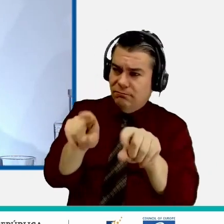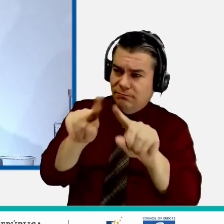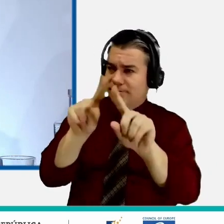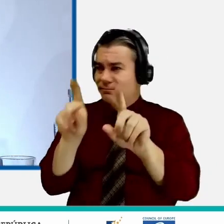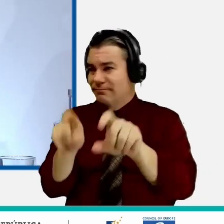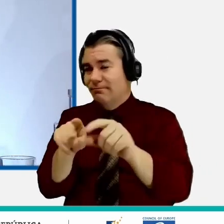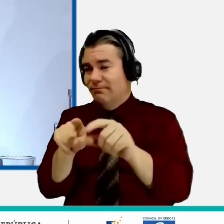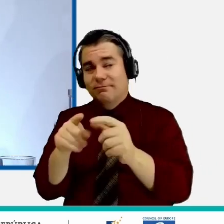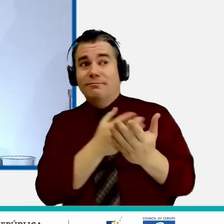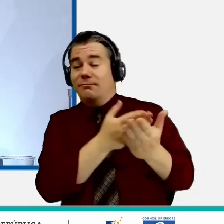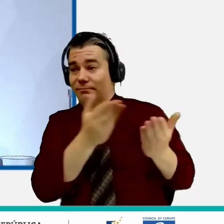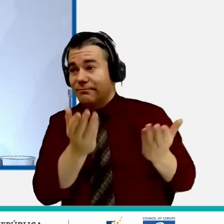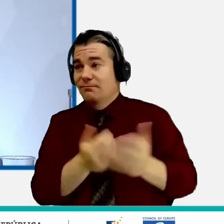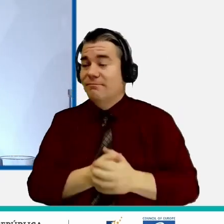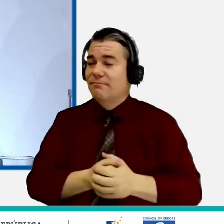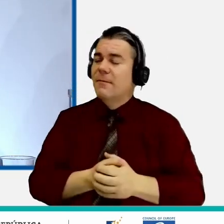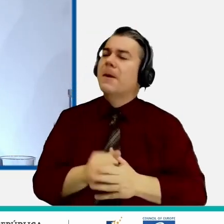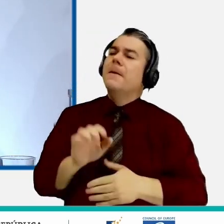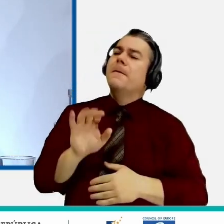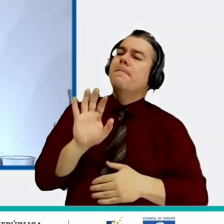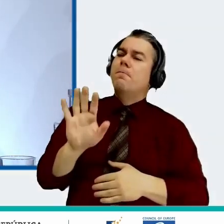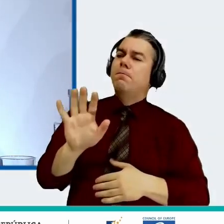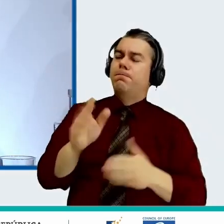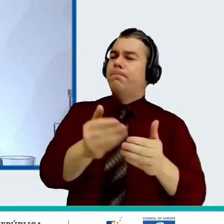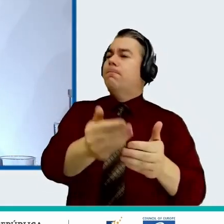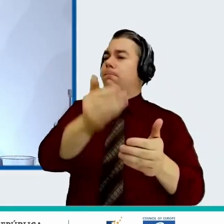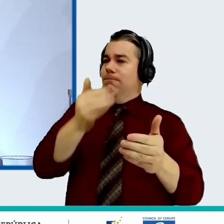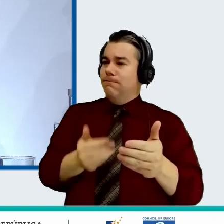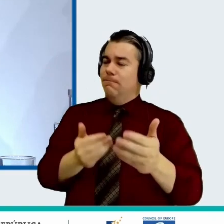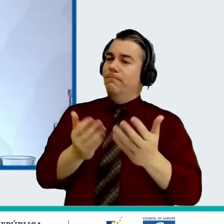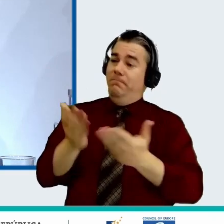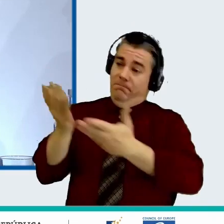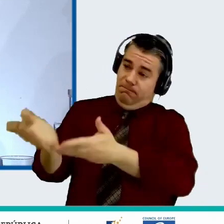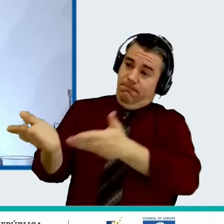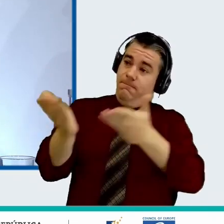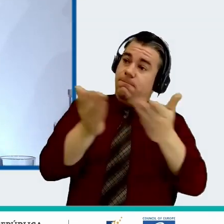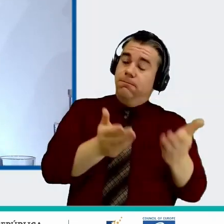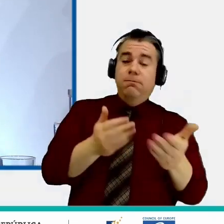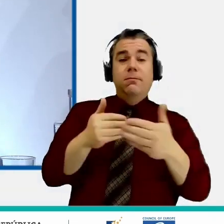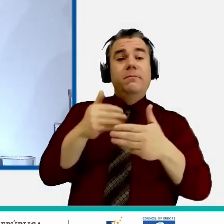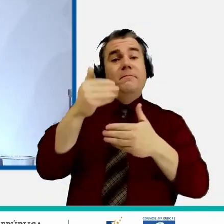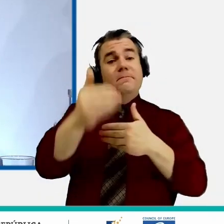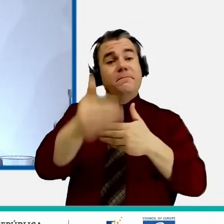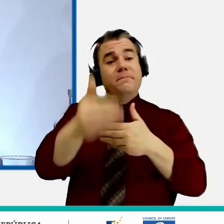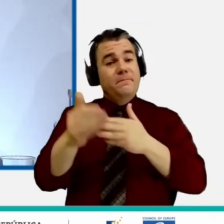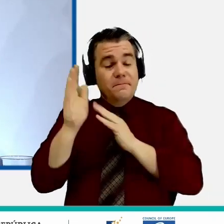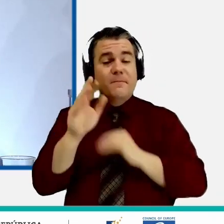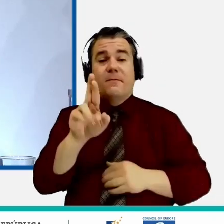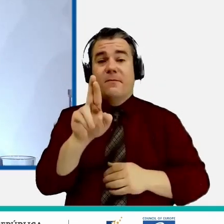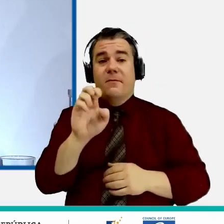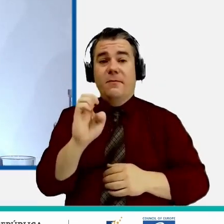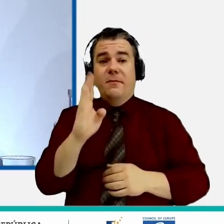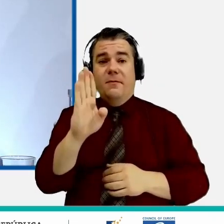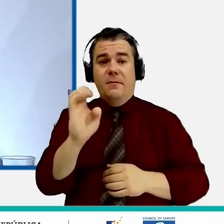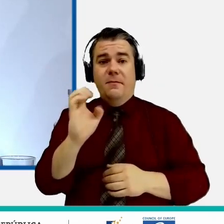But before the Q&As, I'd like to invite our next panelist, Rebecca Freitag,